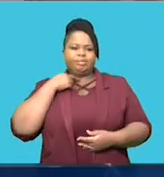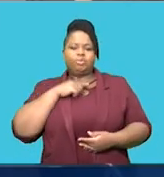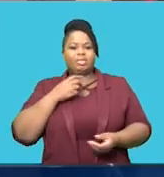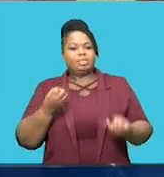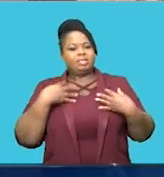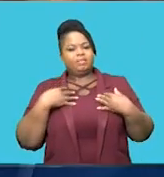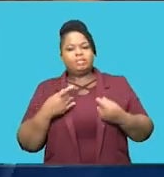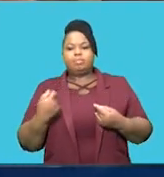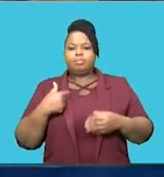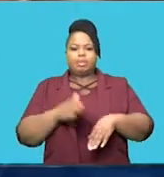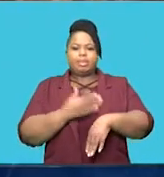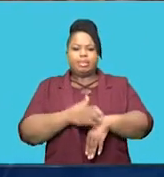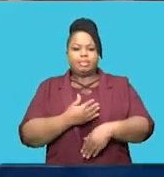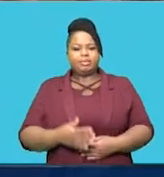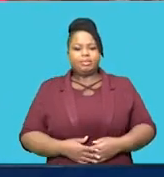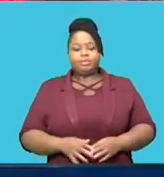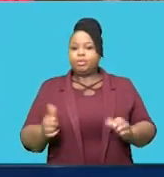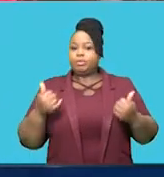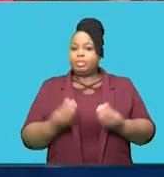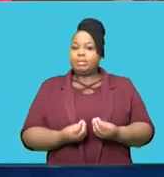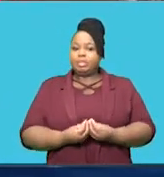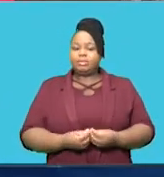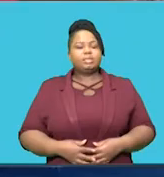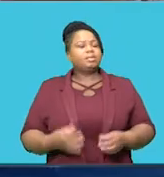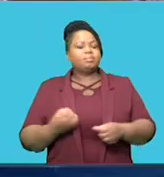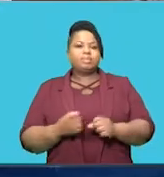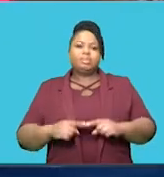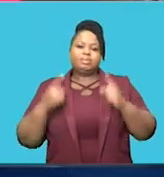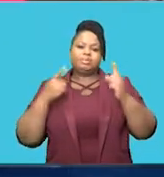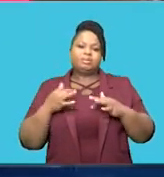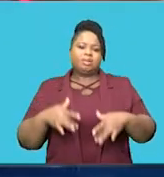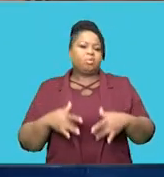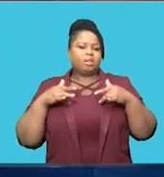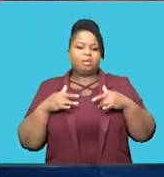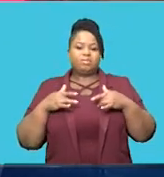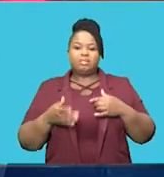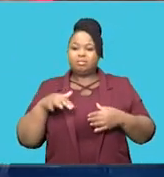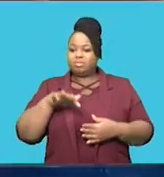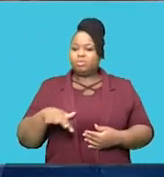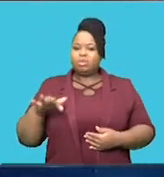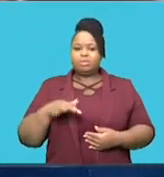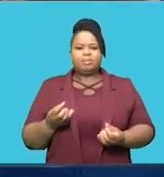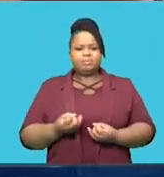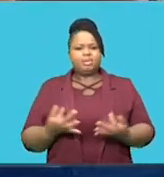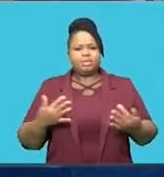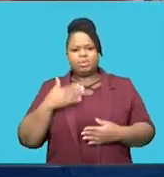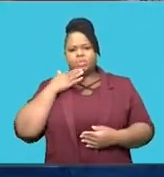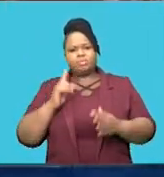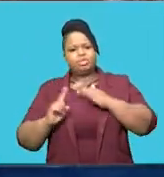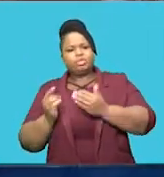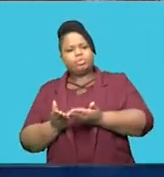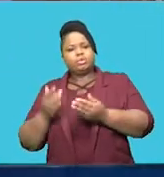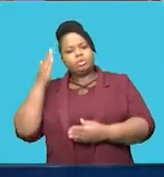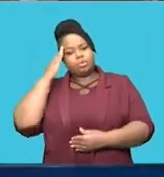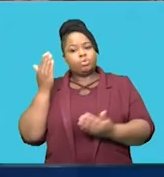ama payment wethu late. It's such a great thing yazi, it's making a big difference in our lives lemo baneng ba rona ba ba kenang sekolo they know gore